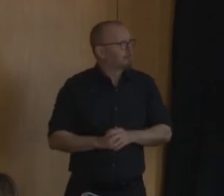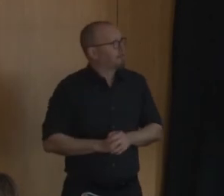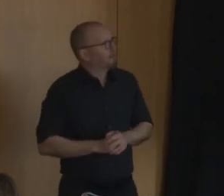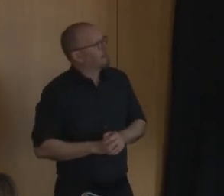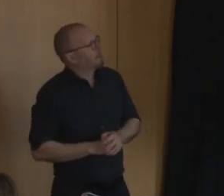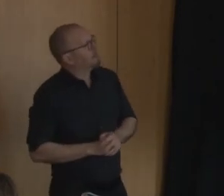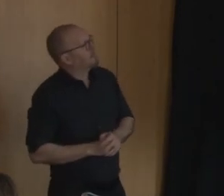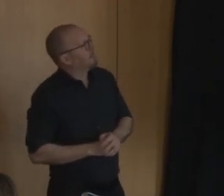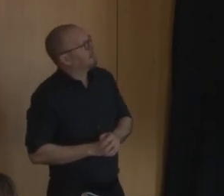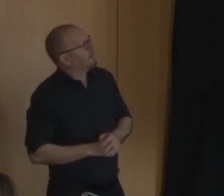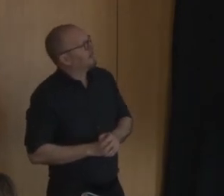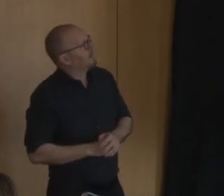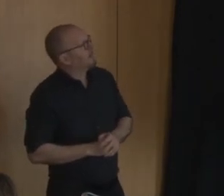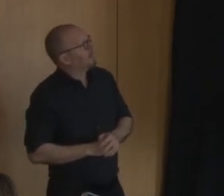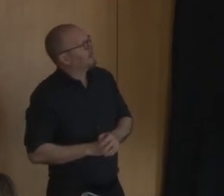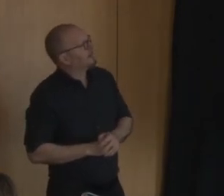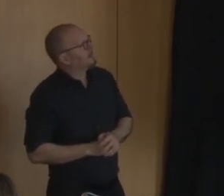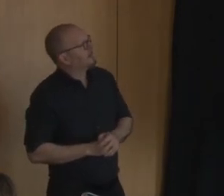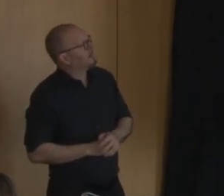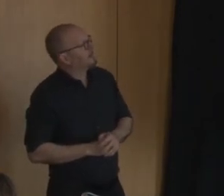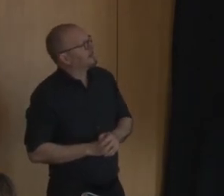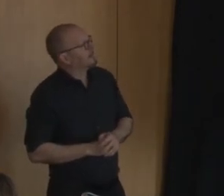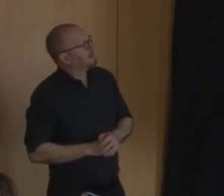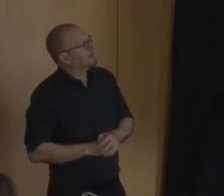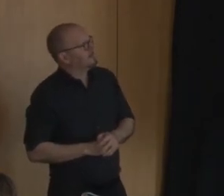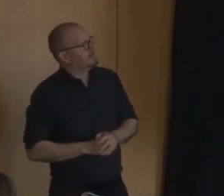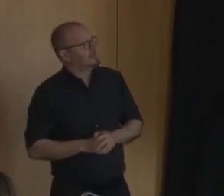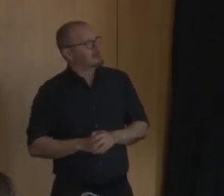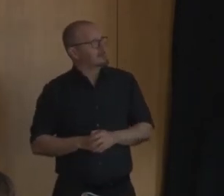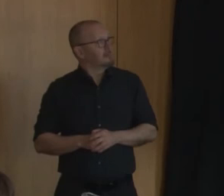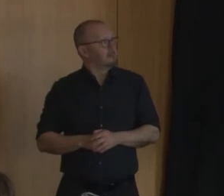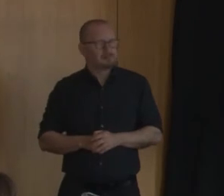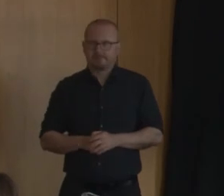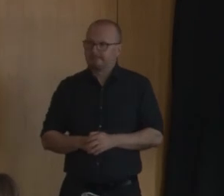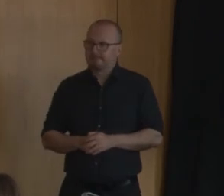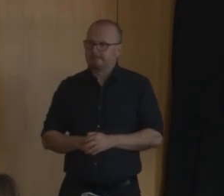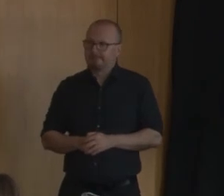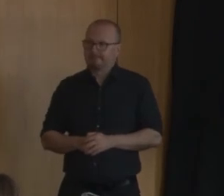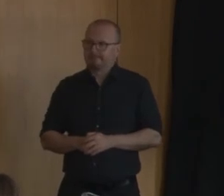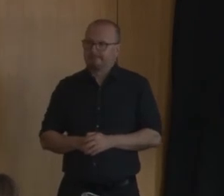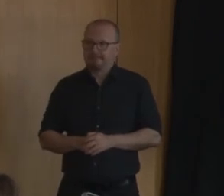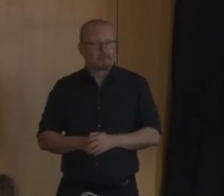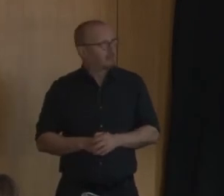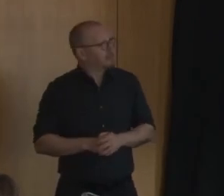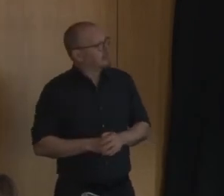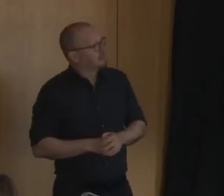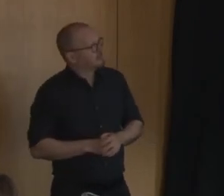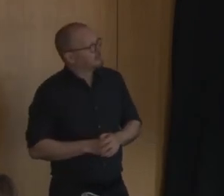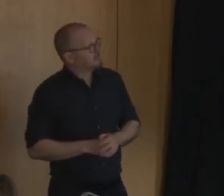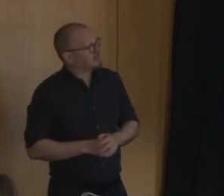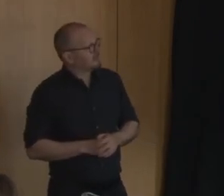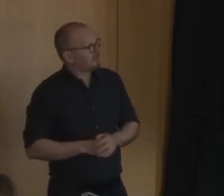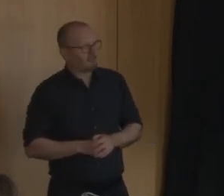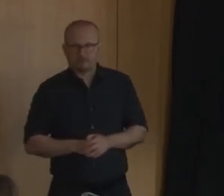here we ask for your response to big environmental questions. And you can place yourself along a spectrum, from excited to angry, for